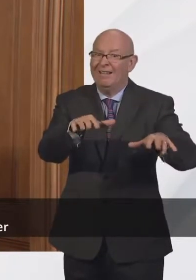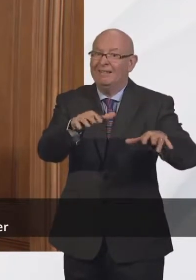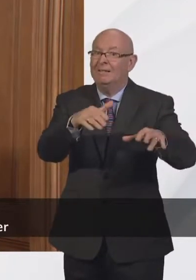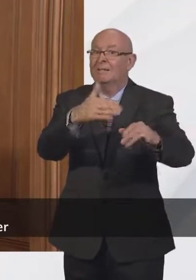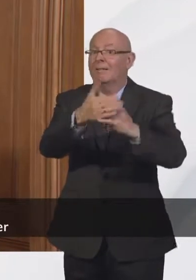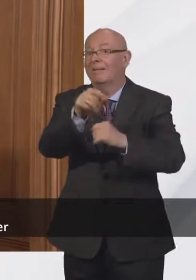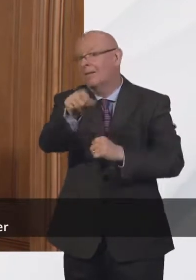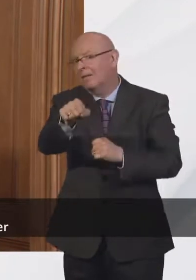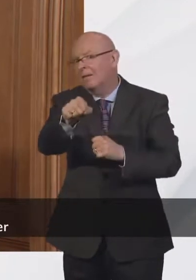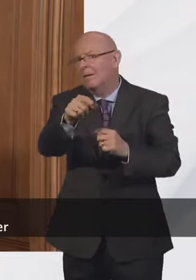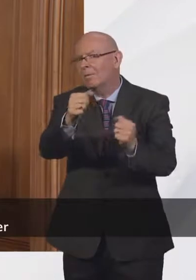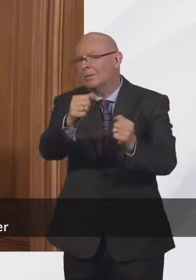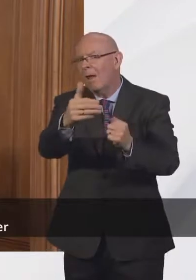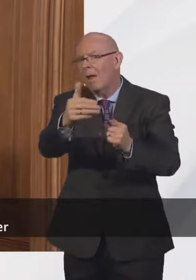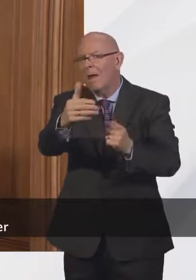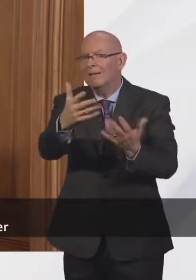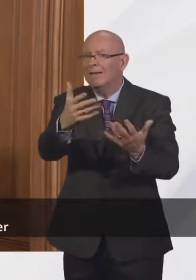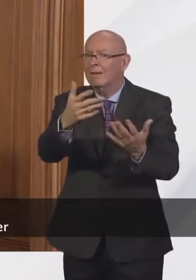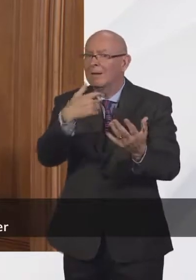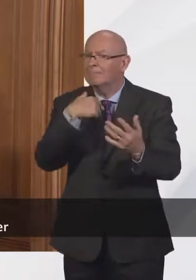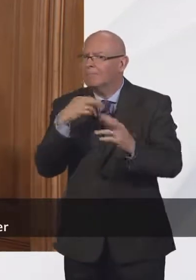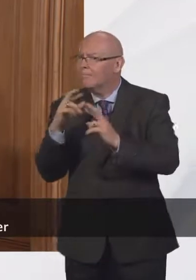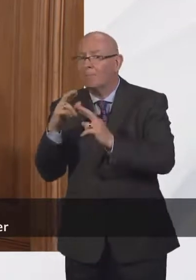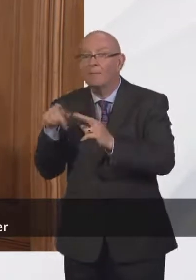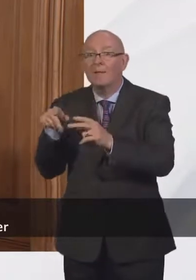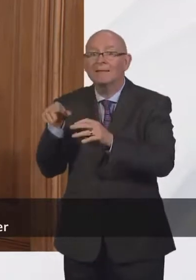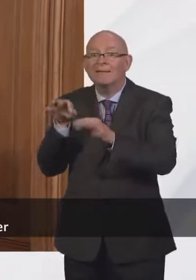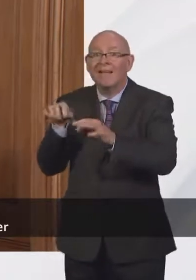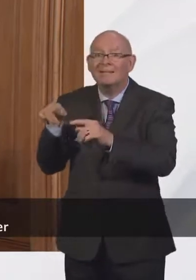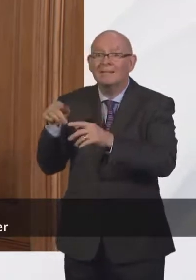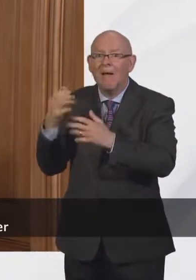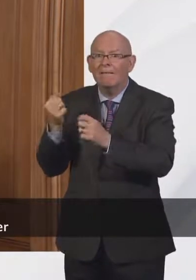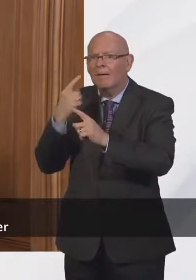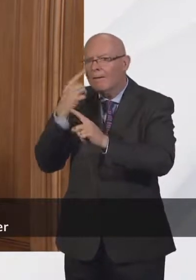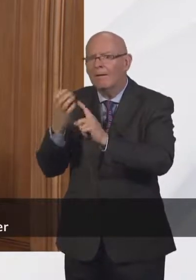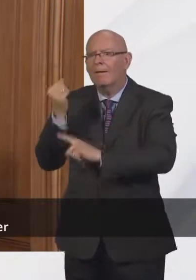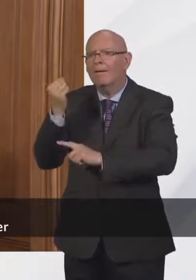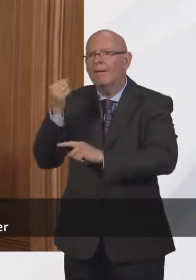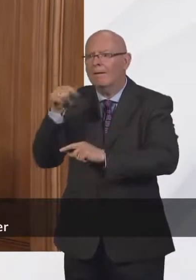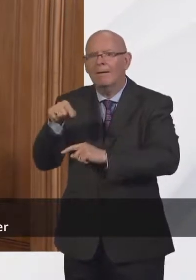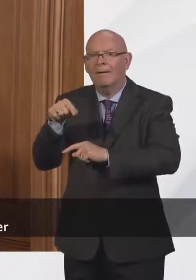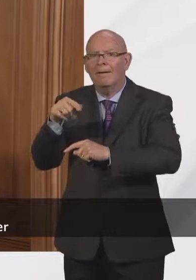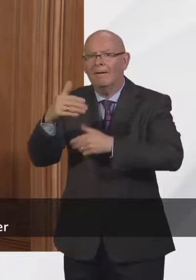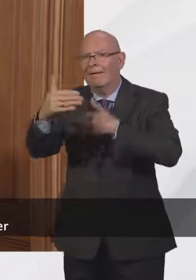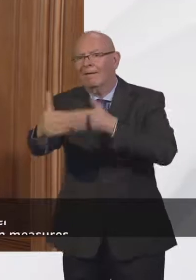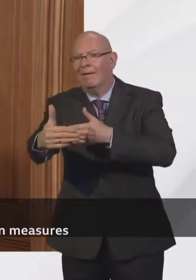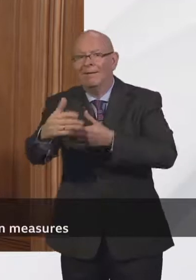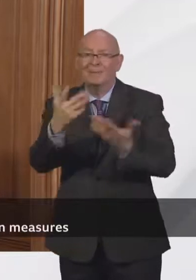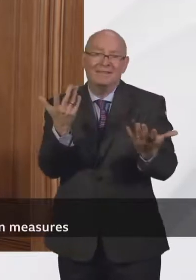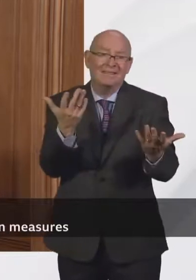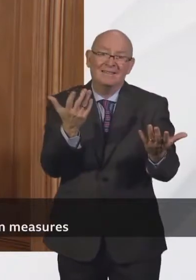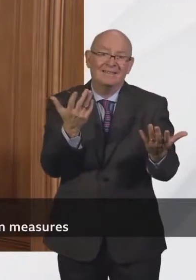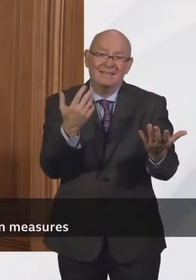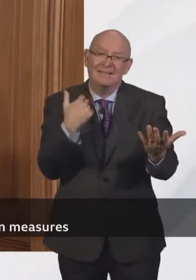this virus, whether it's by drugs, vaccines, or indeed other things that may come into play. So, for the medium to long term,